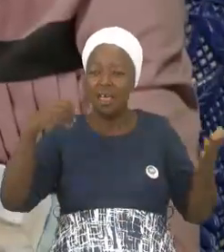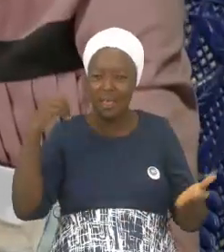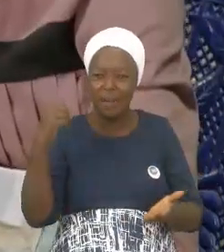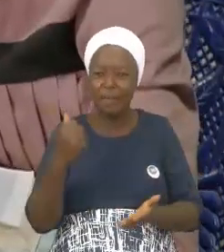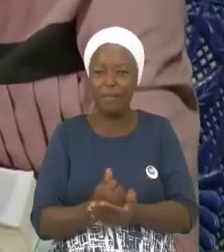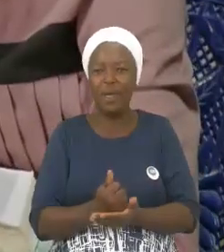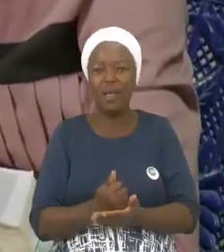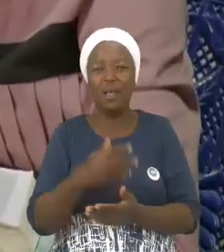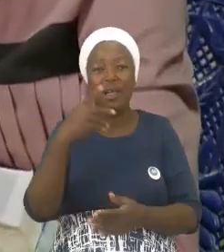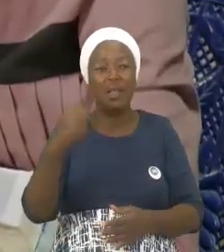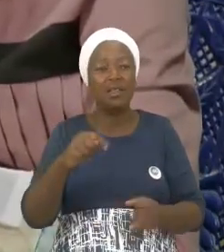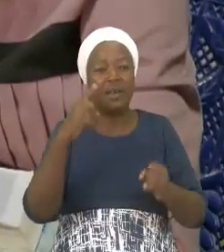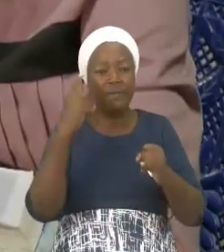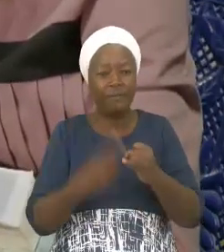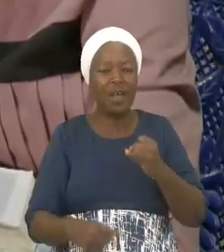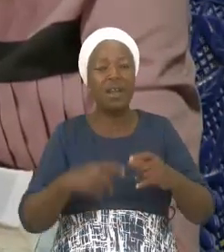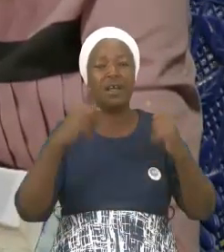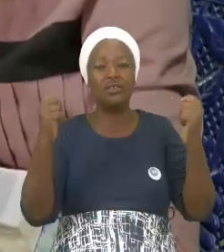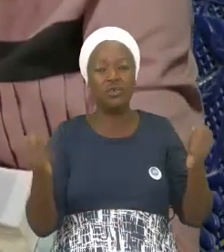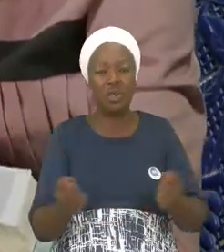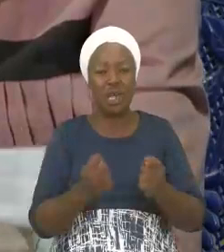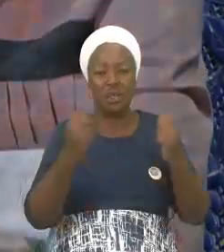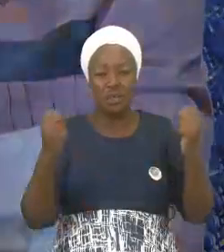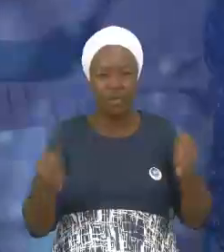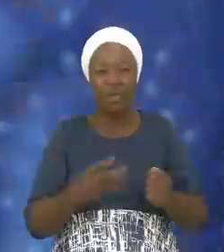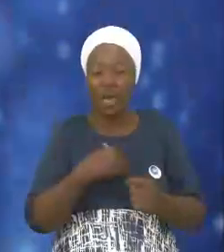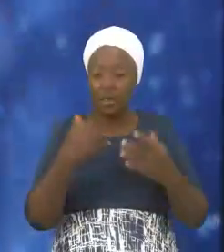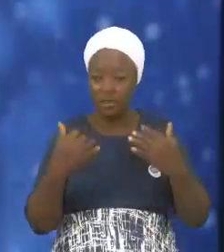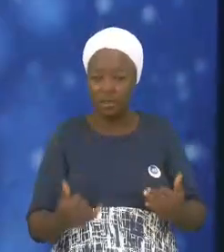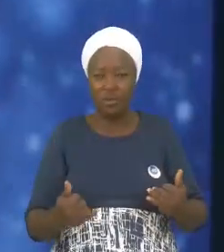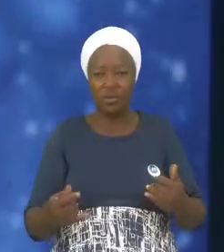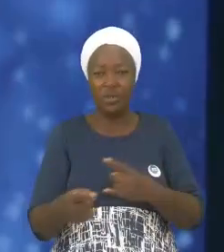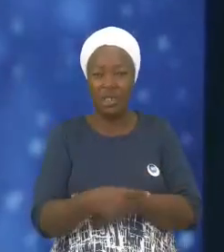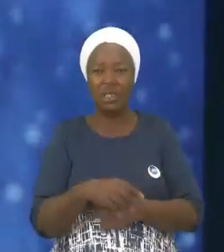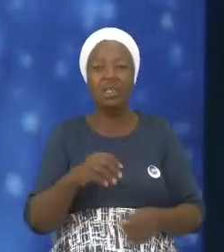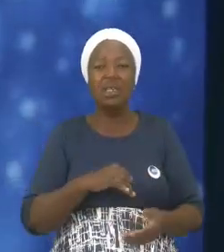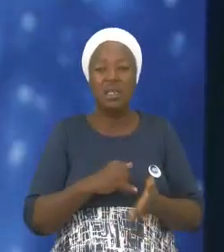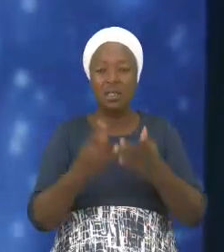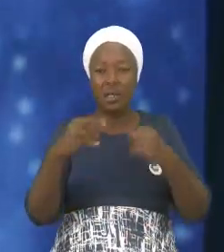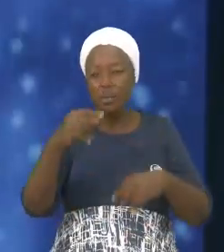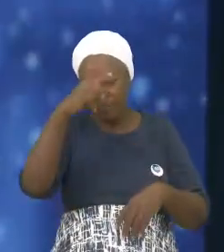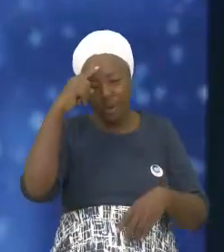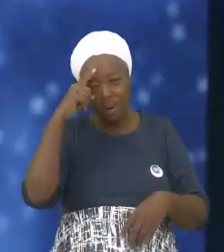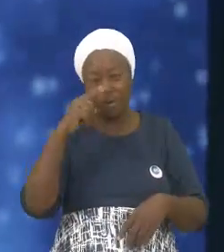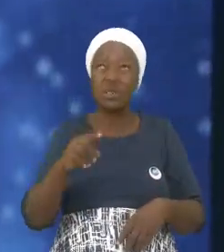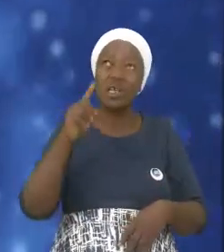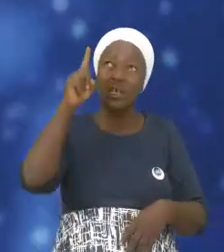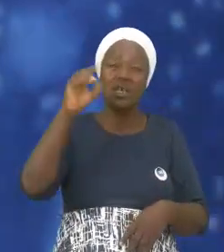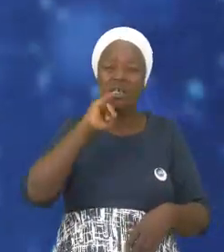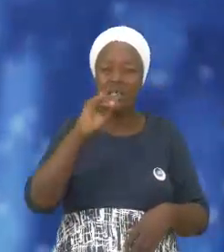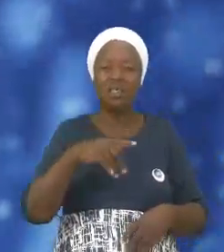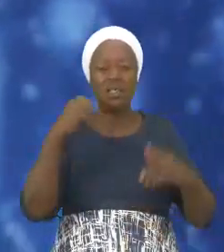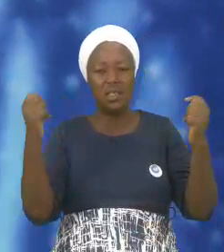The final triumph. And today he comes because he is triumphant.